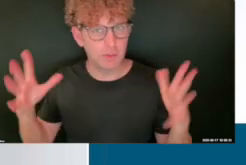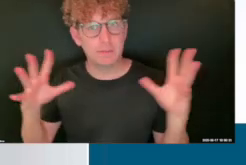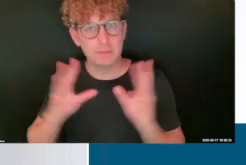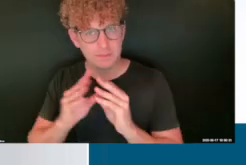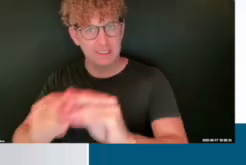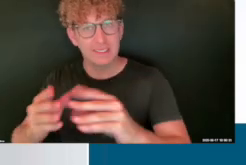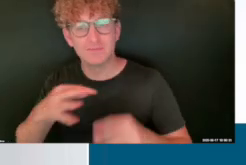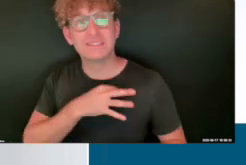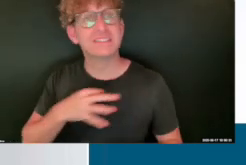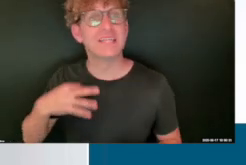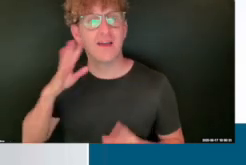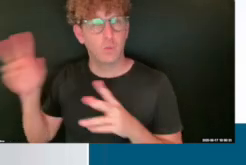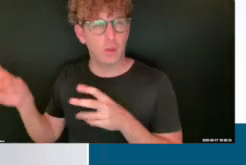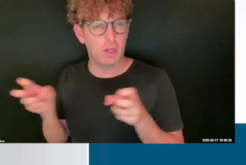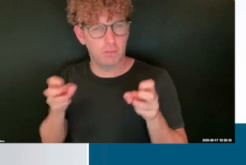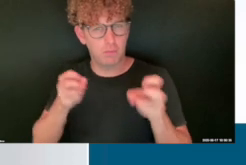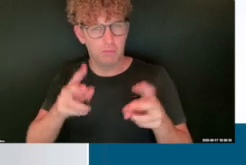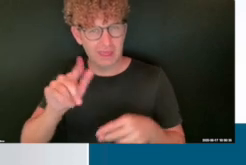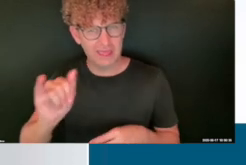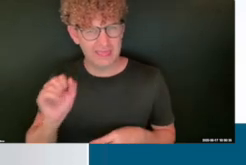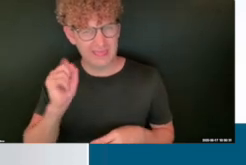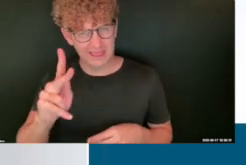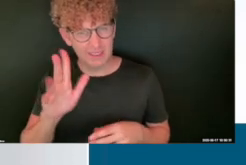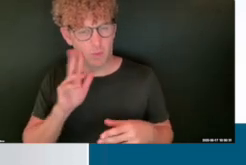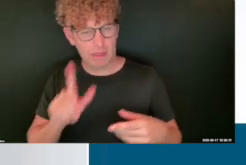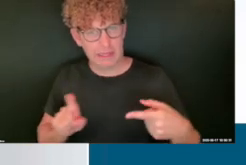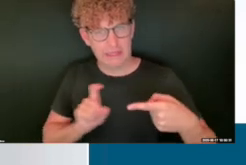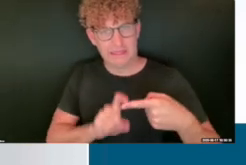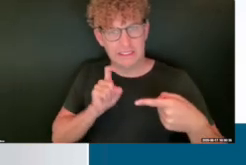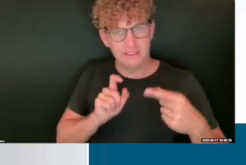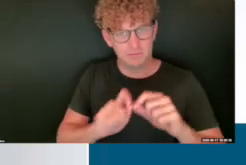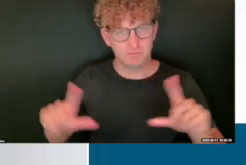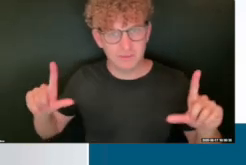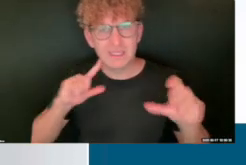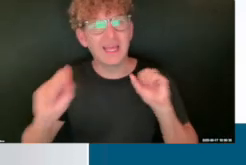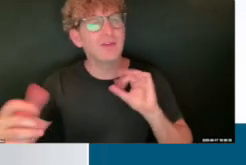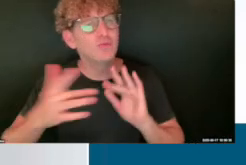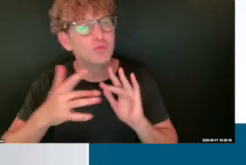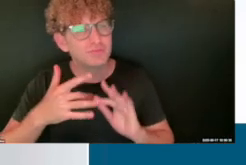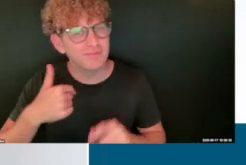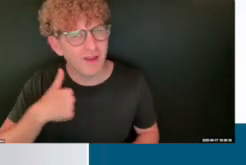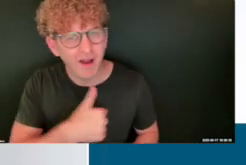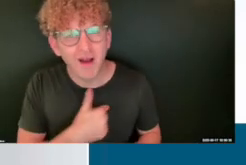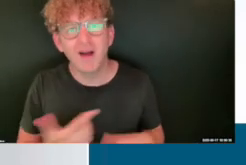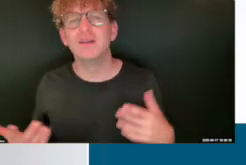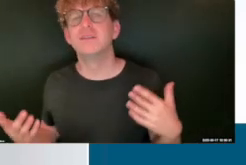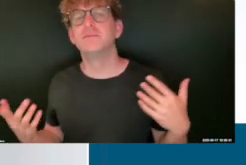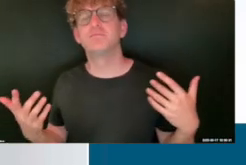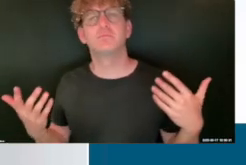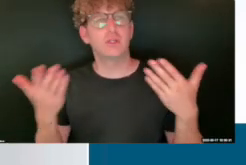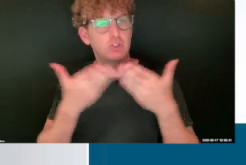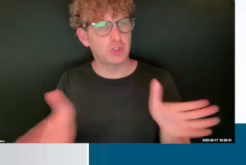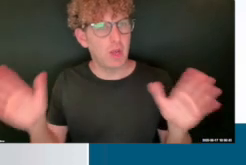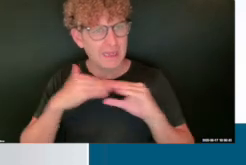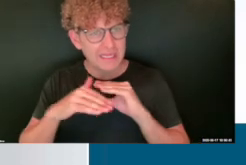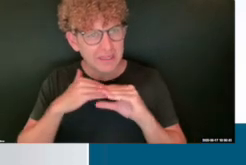We appreciate your engagement with us to develop the funding plan, and we look forward to collaborating with you on it this